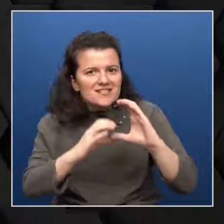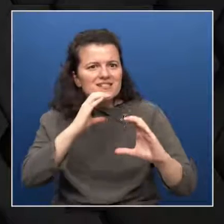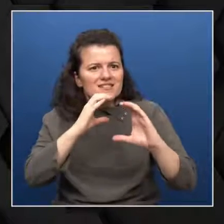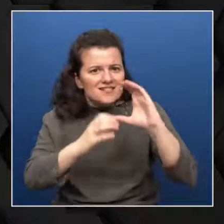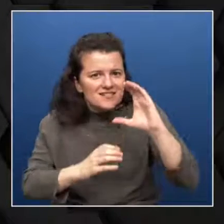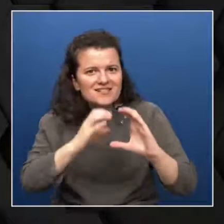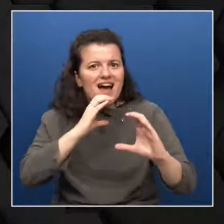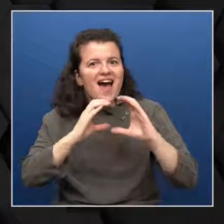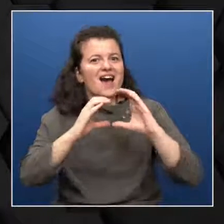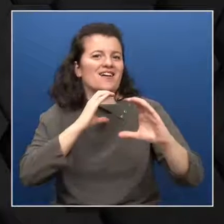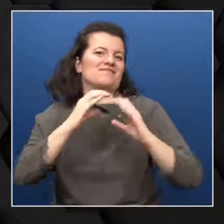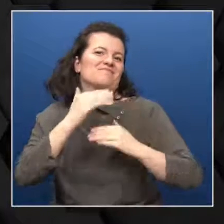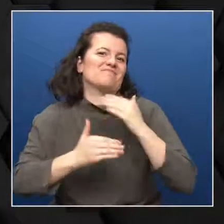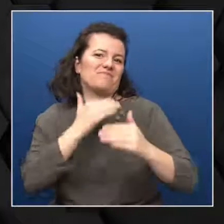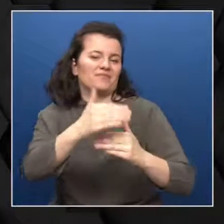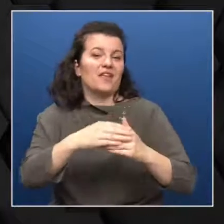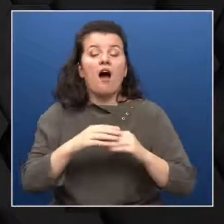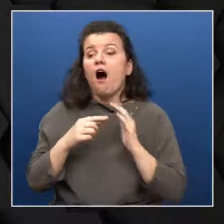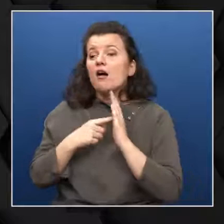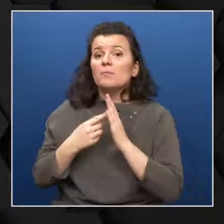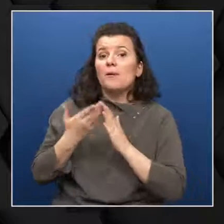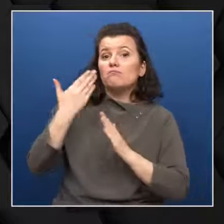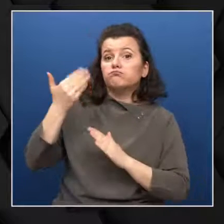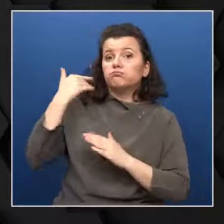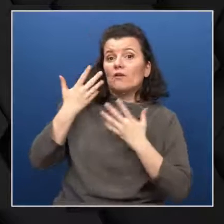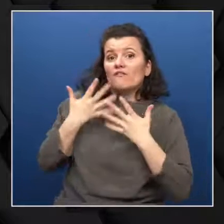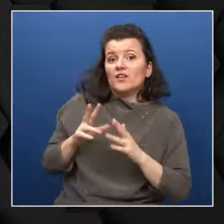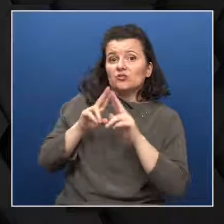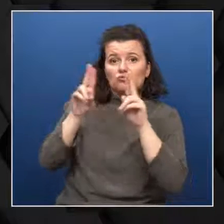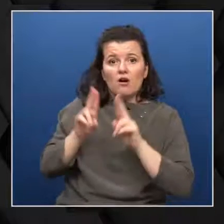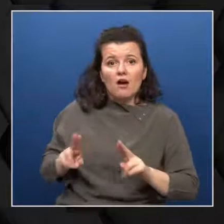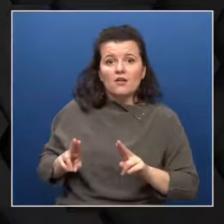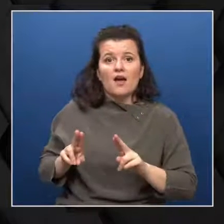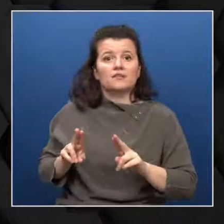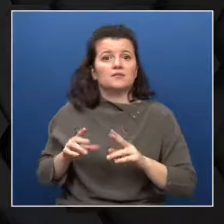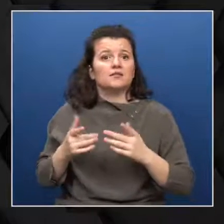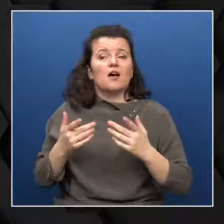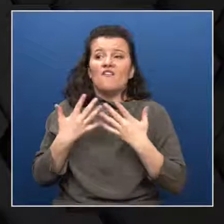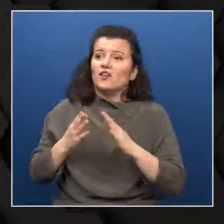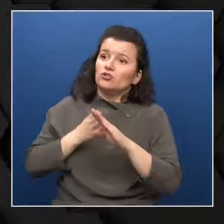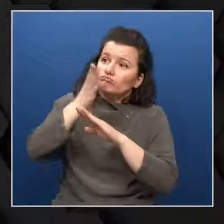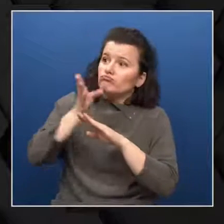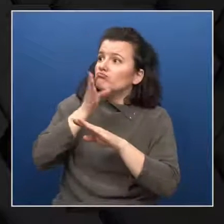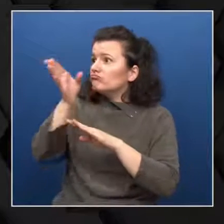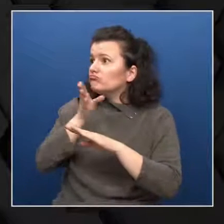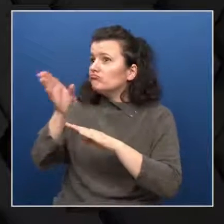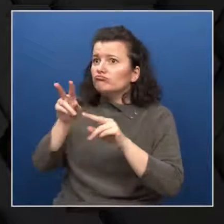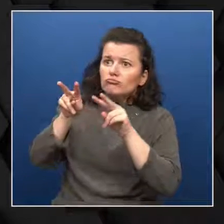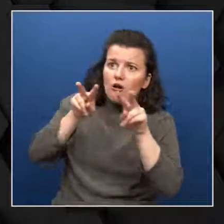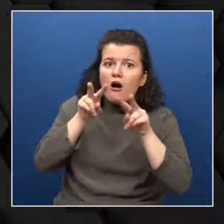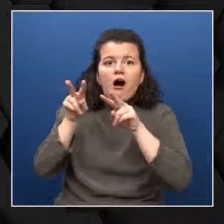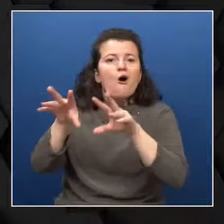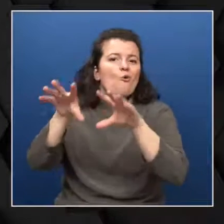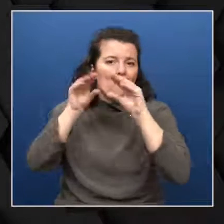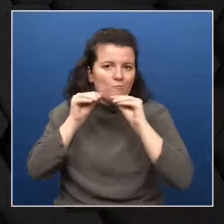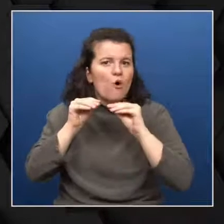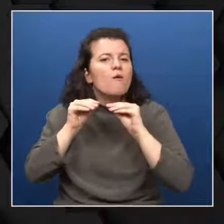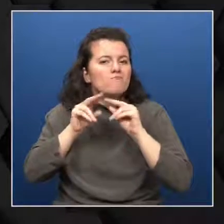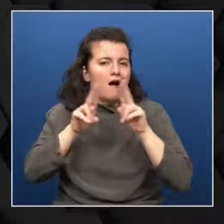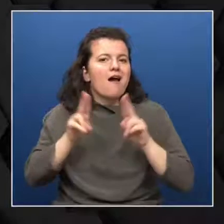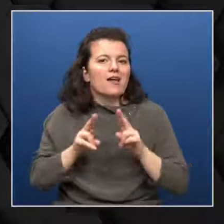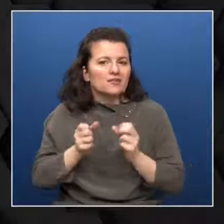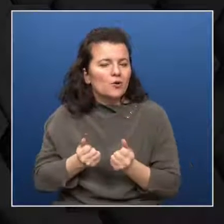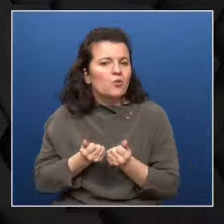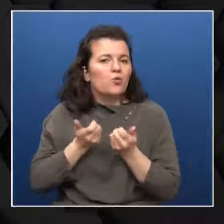sign international sign have a certain amount of shared contextual knowledge. Secondly, signers may take advantage of